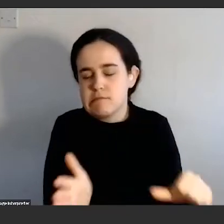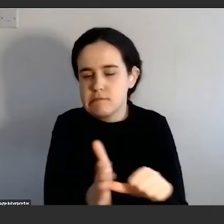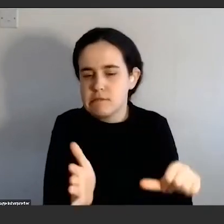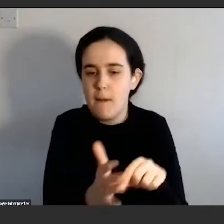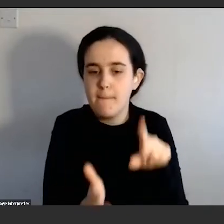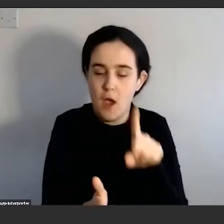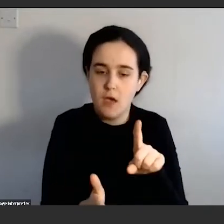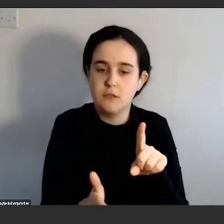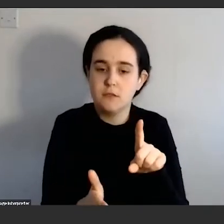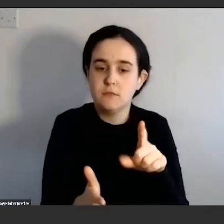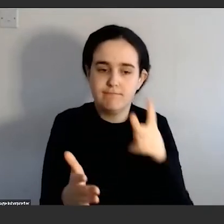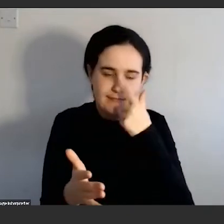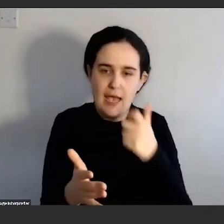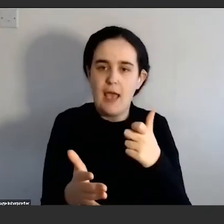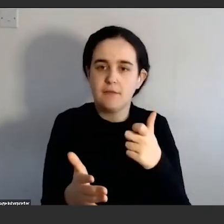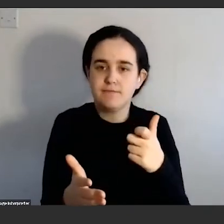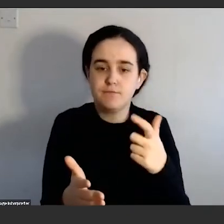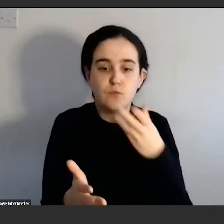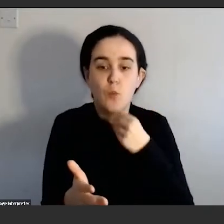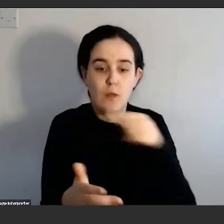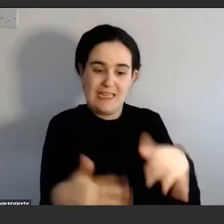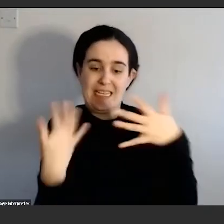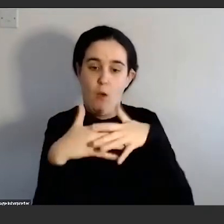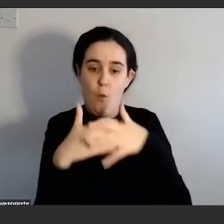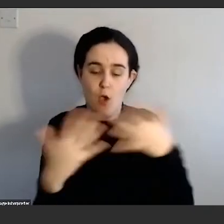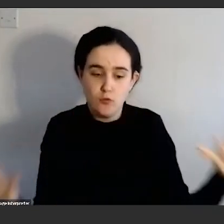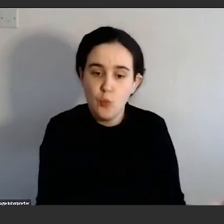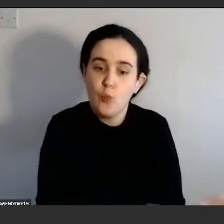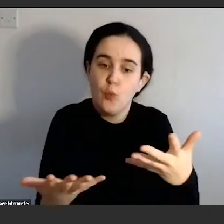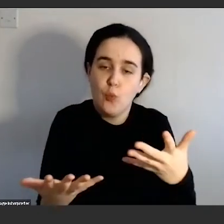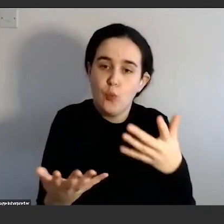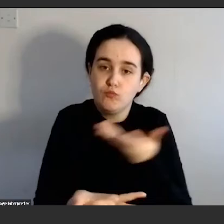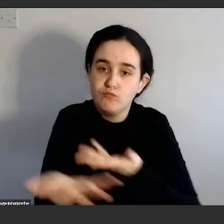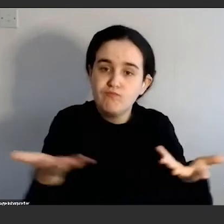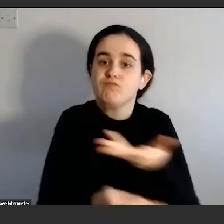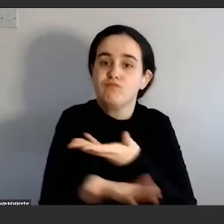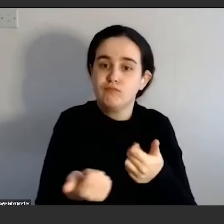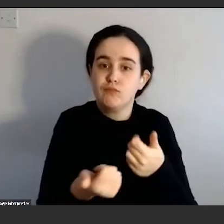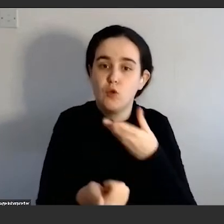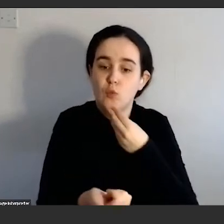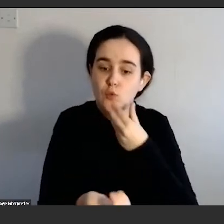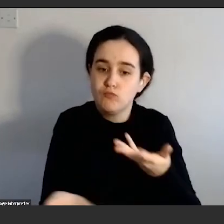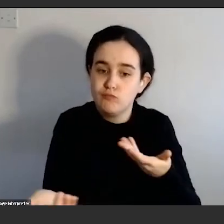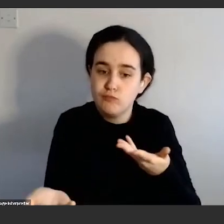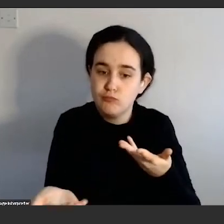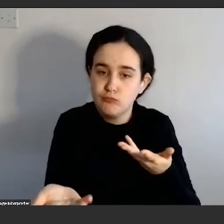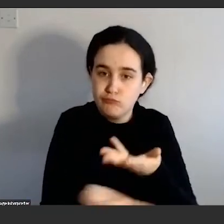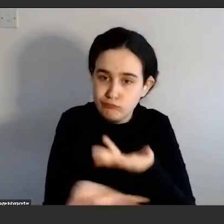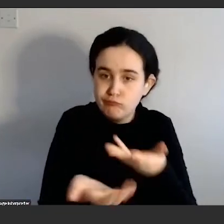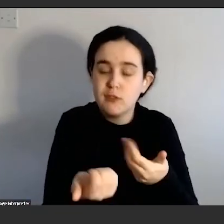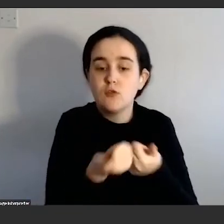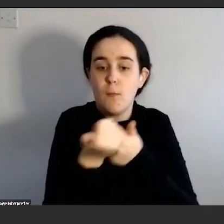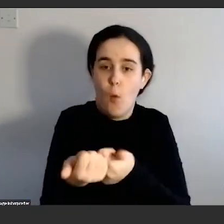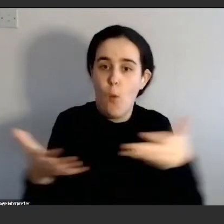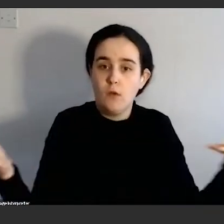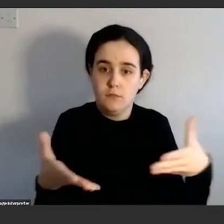when I broke my arm, just sort of a story, I broke my arm and I had to have it put in a plaster. And